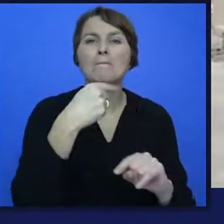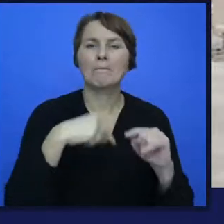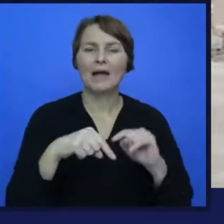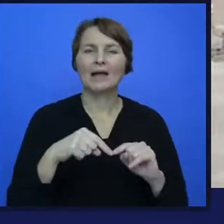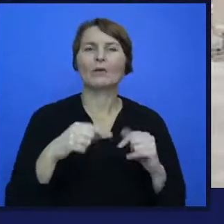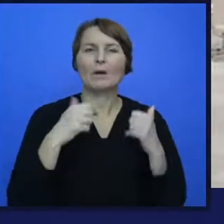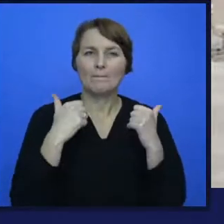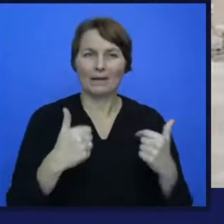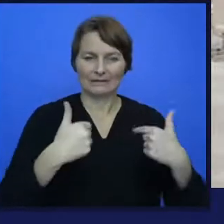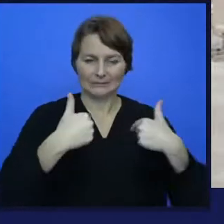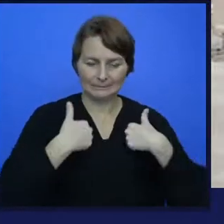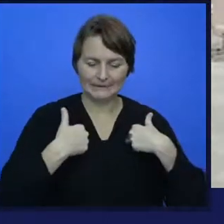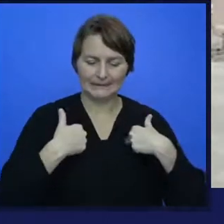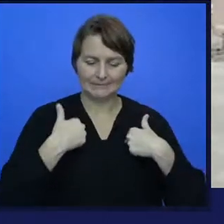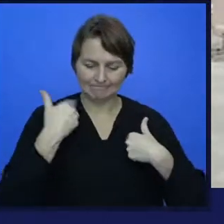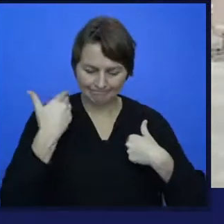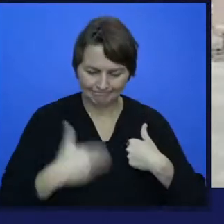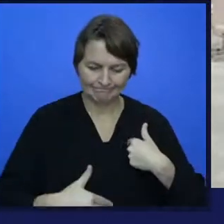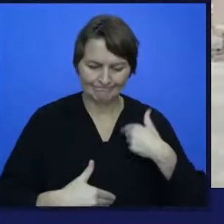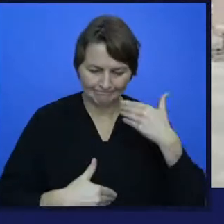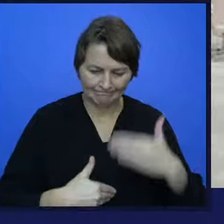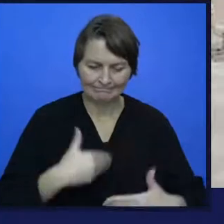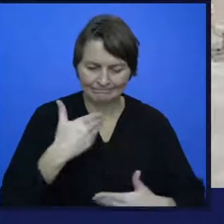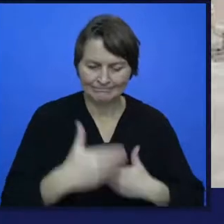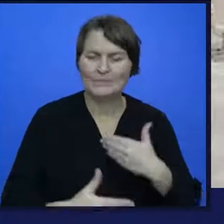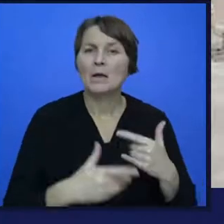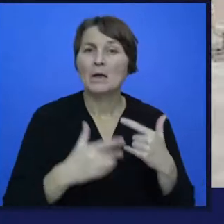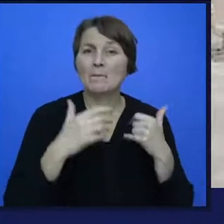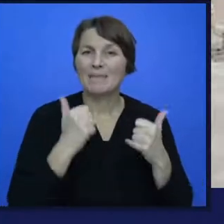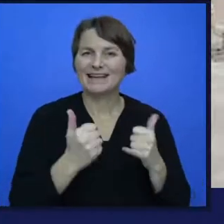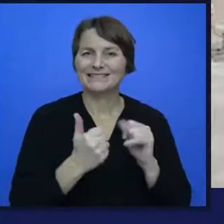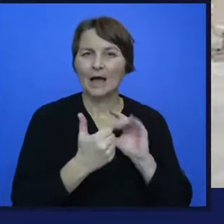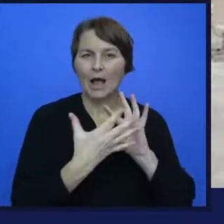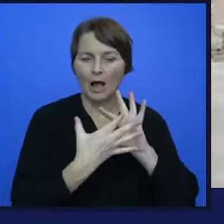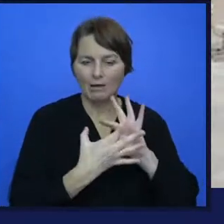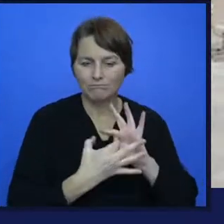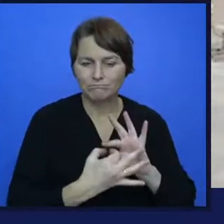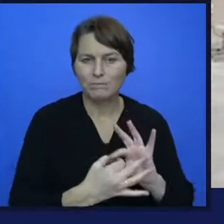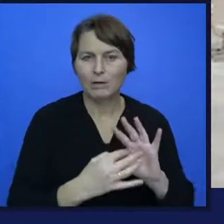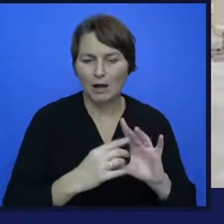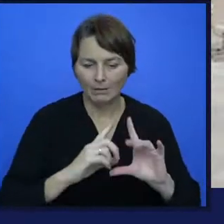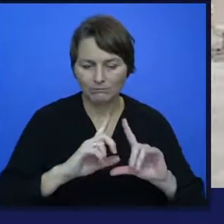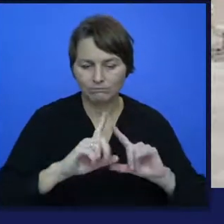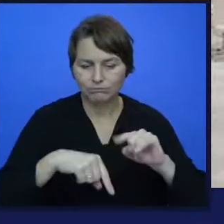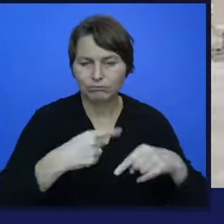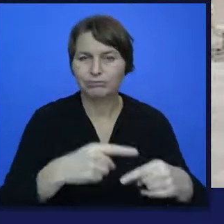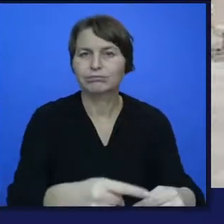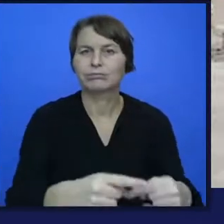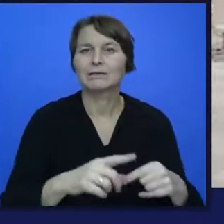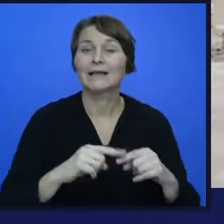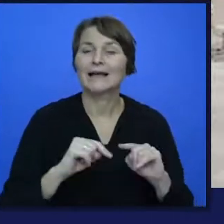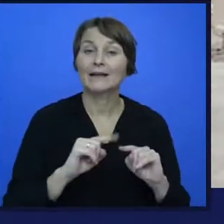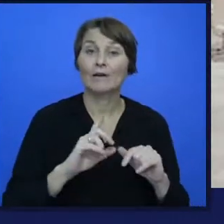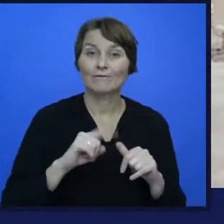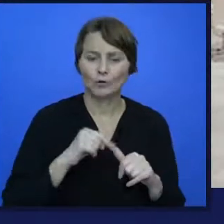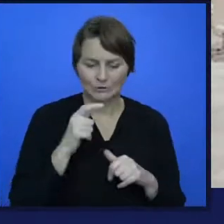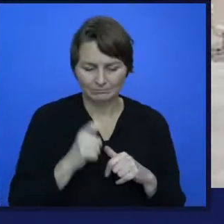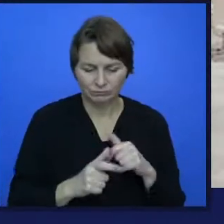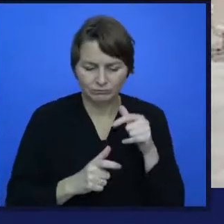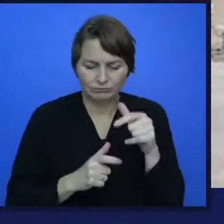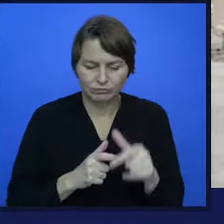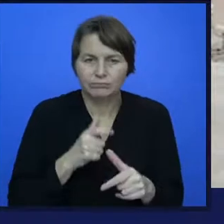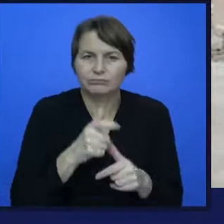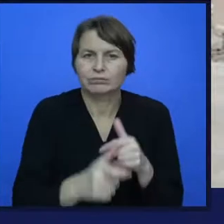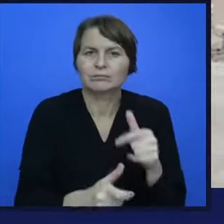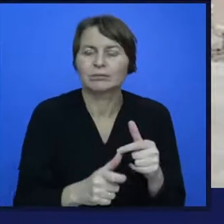keep everything as agile as possible. That's the best advice I can give you, is like, make things in small iterations. You don't have to start